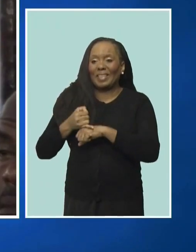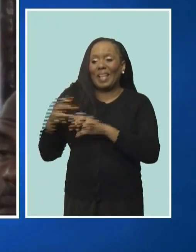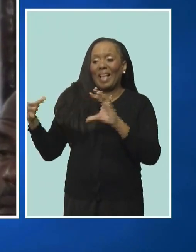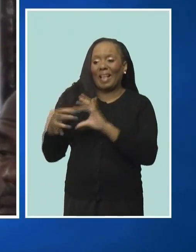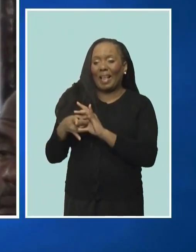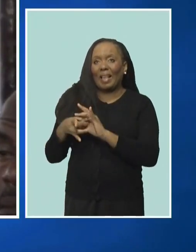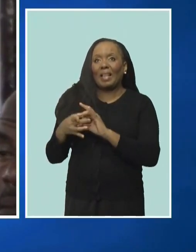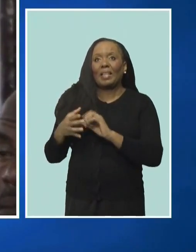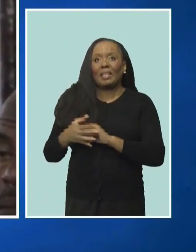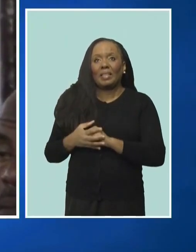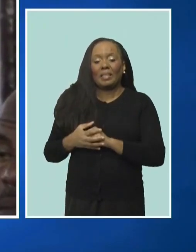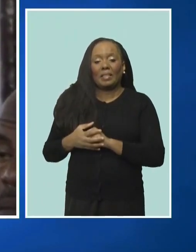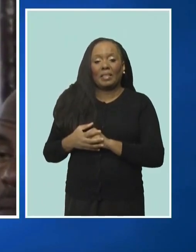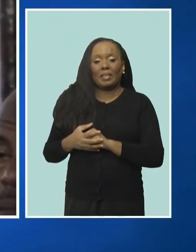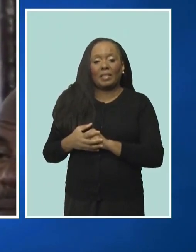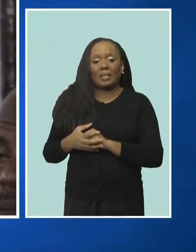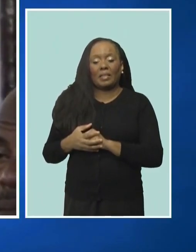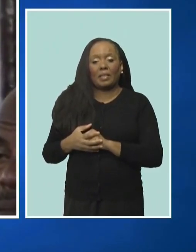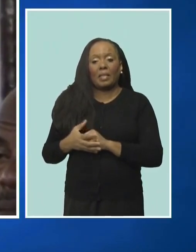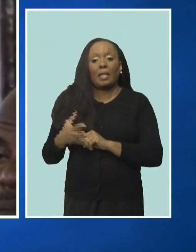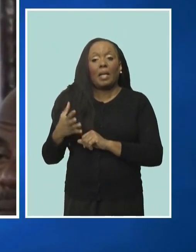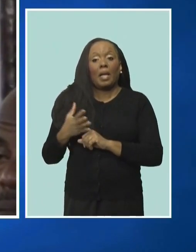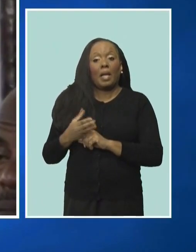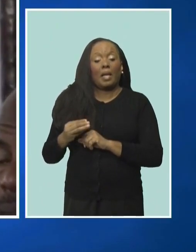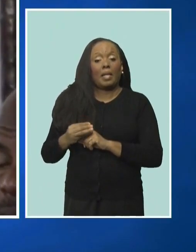who was born on June 17,